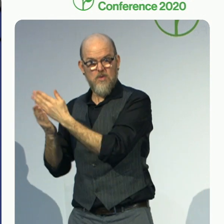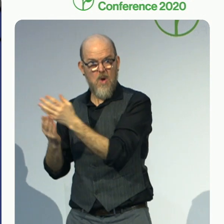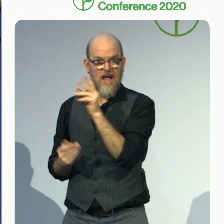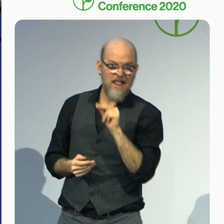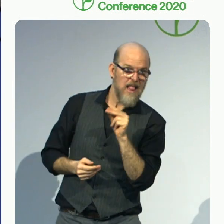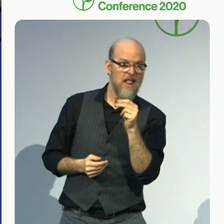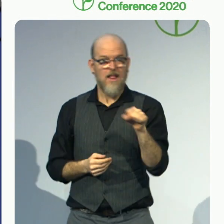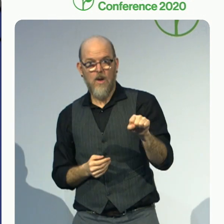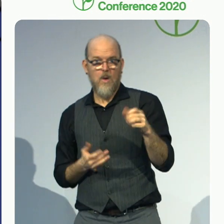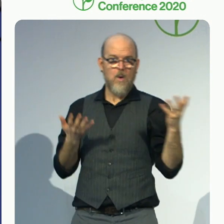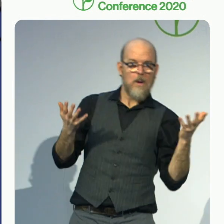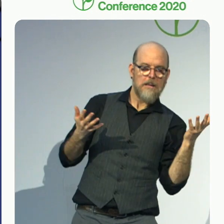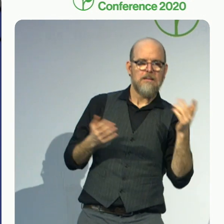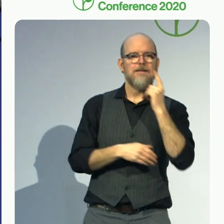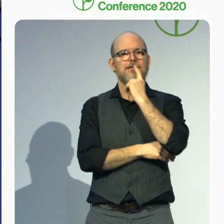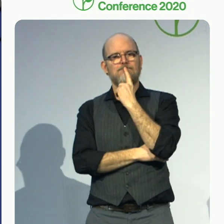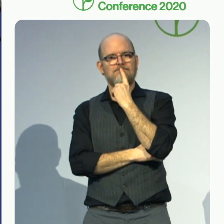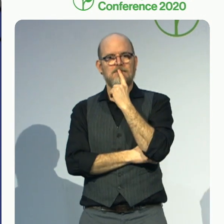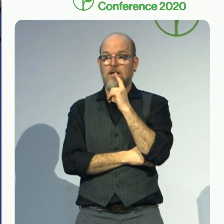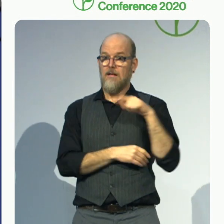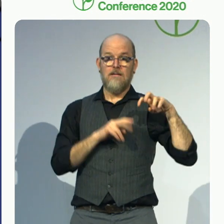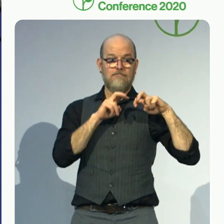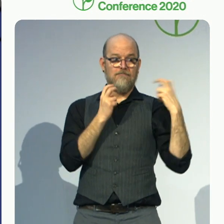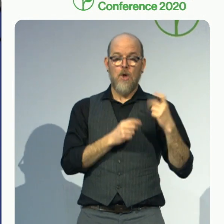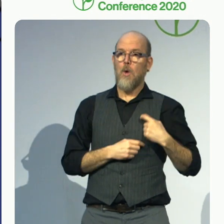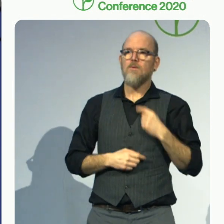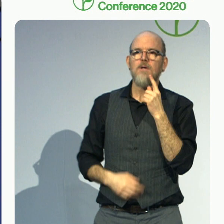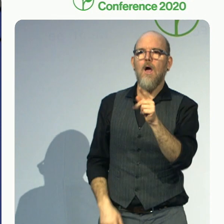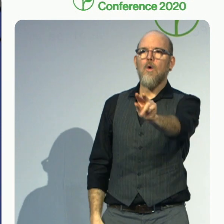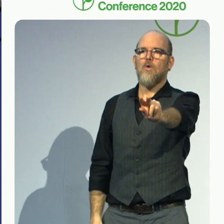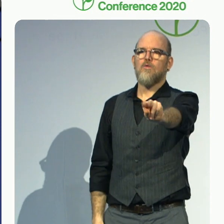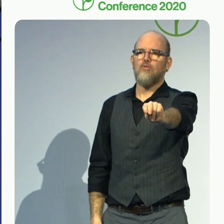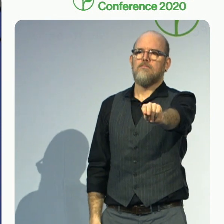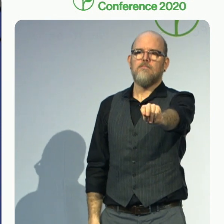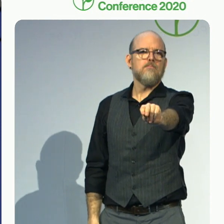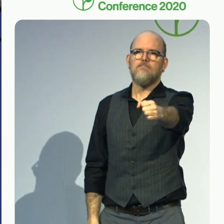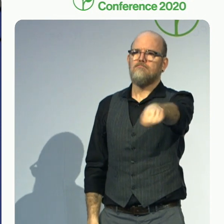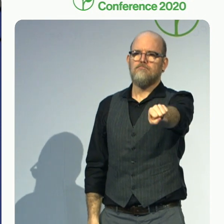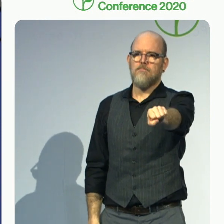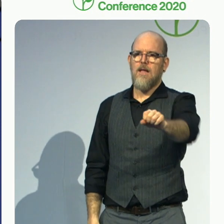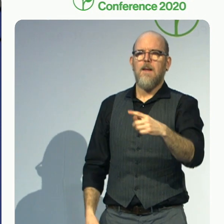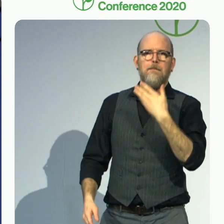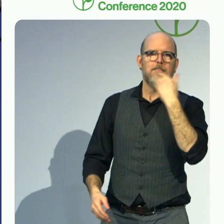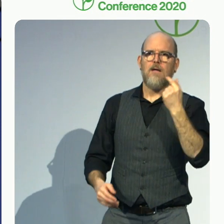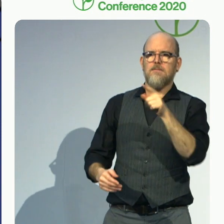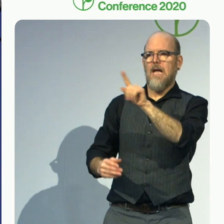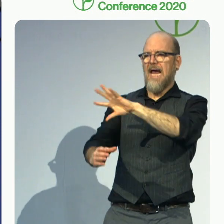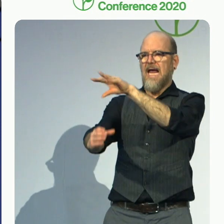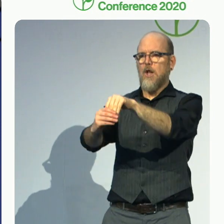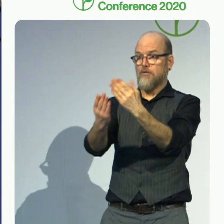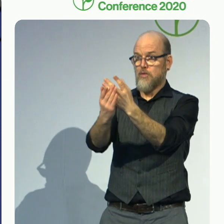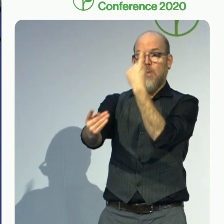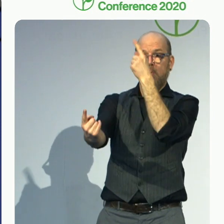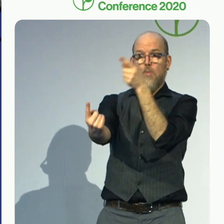education should be put forward as the only goal. So I think we need to remember that. And of course, a few years later came General Comment number